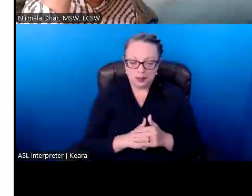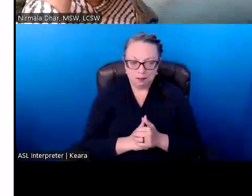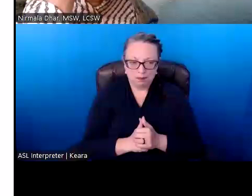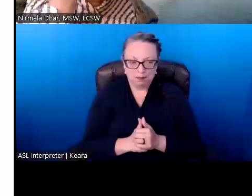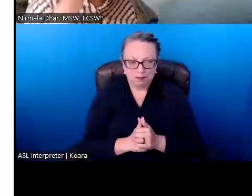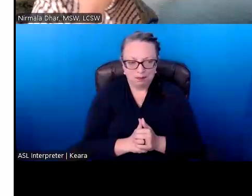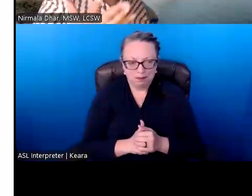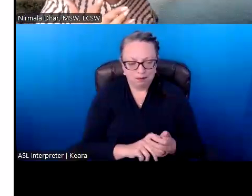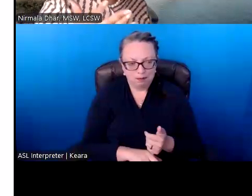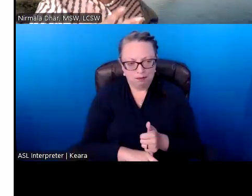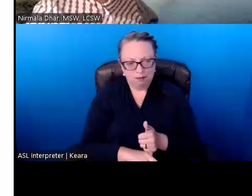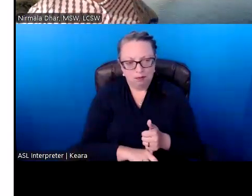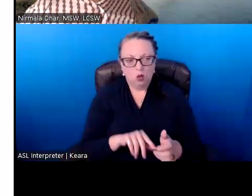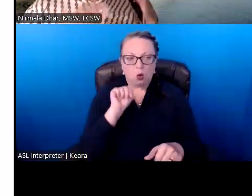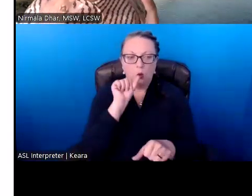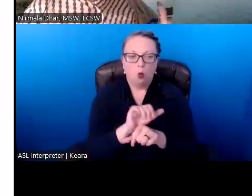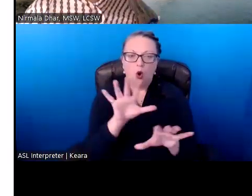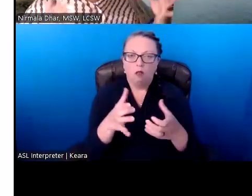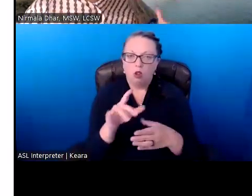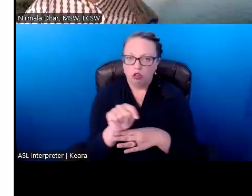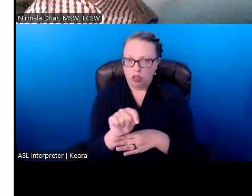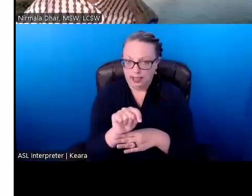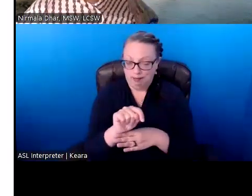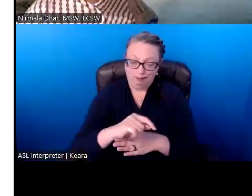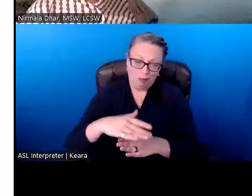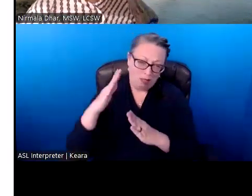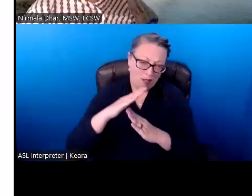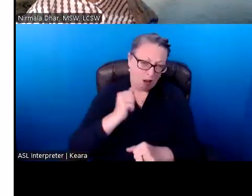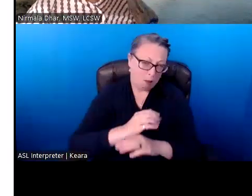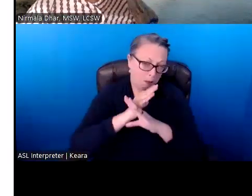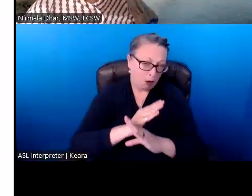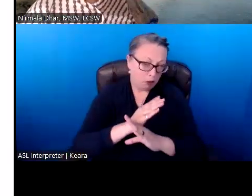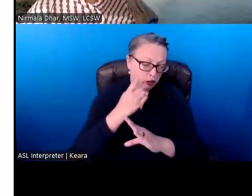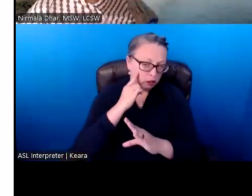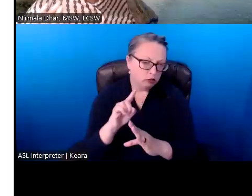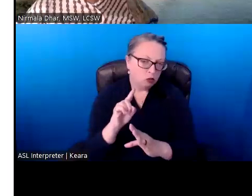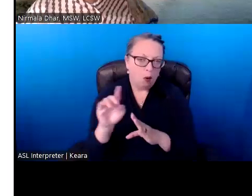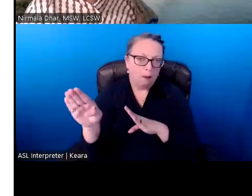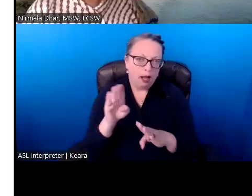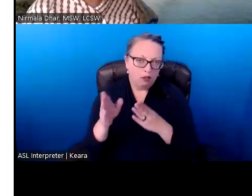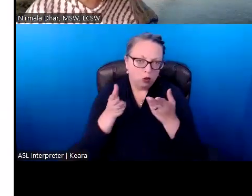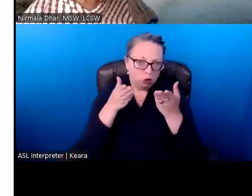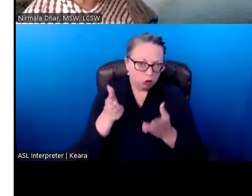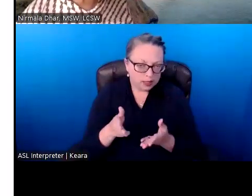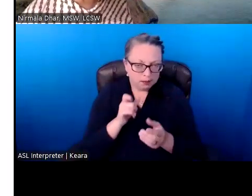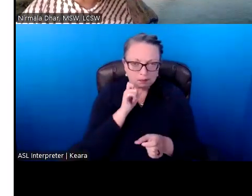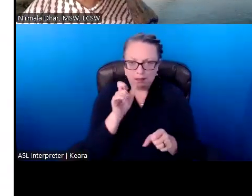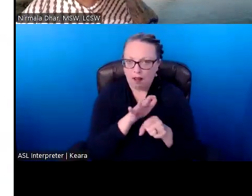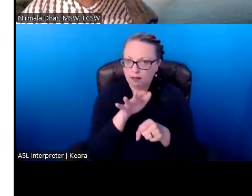So workforce training, one of the greatest barriers to the provision of behavioral health services, a lack of a